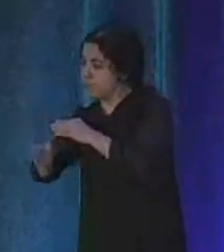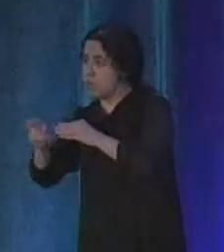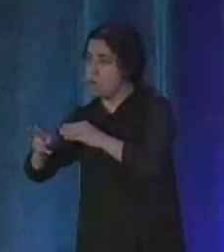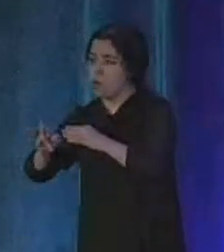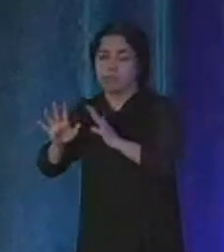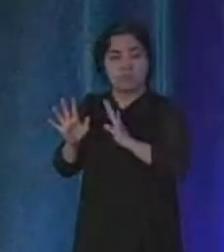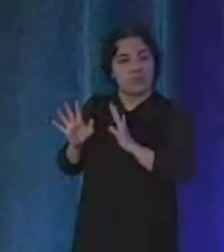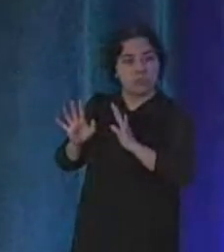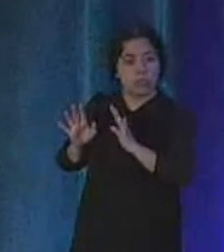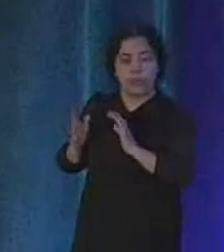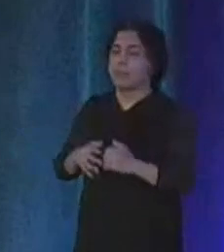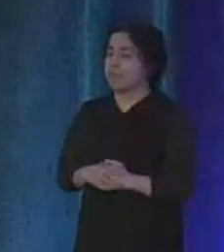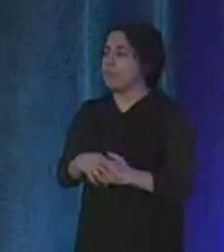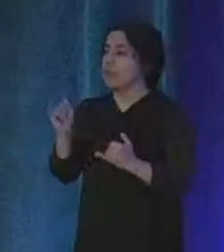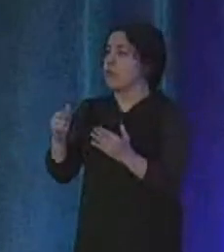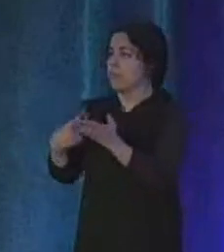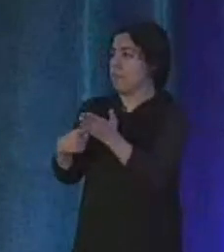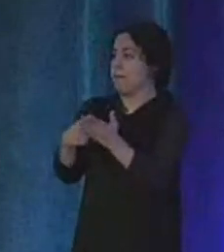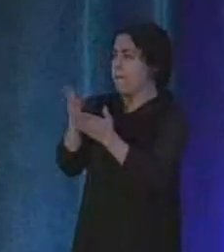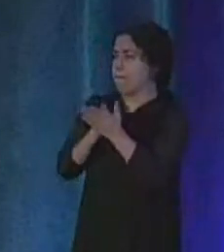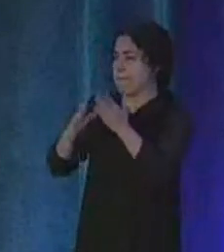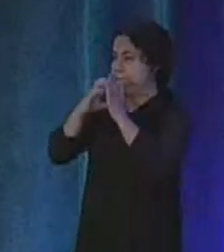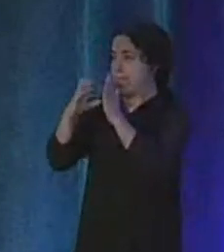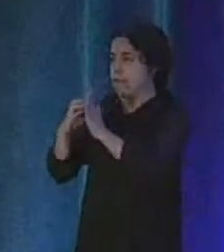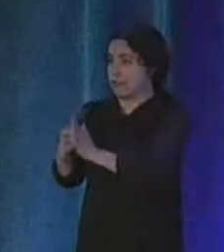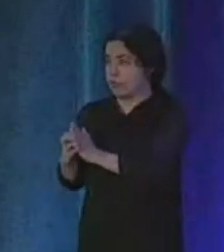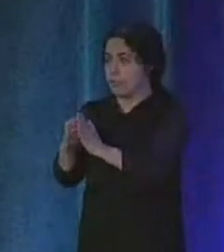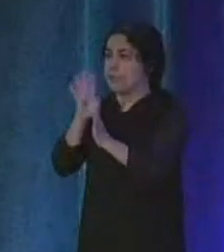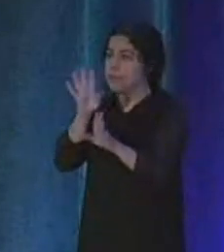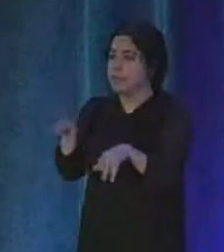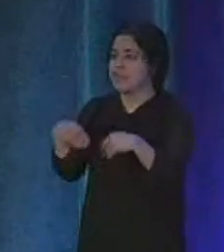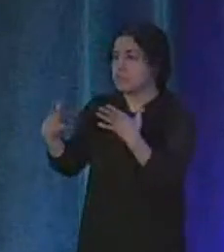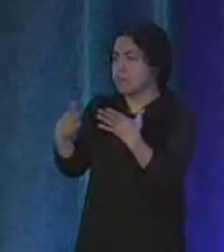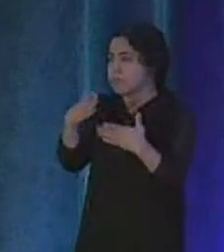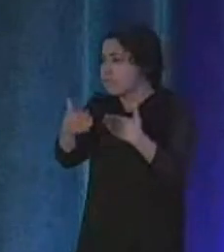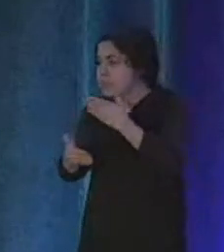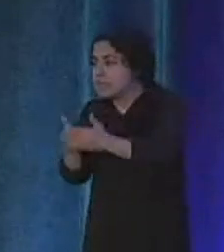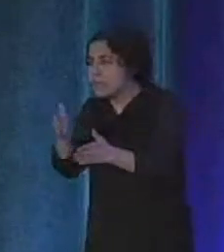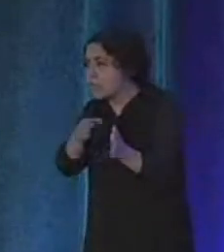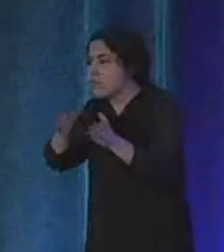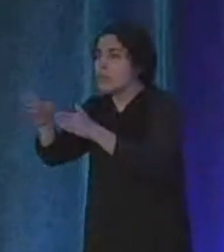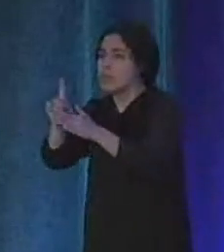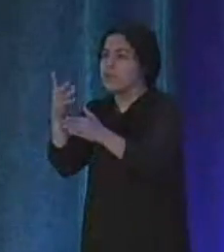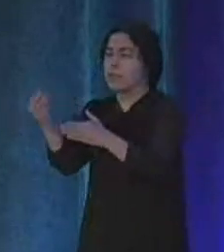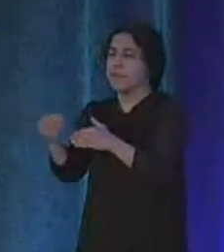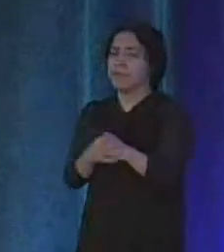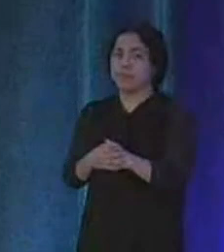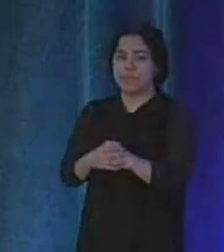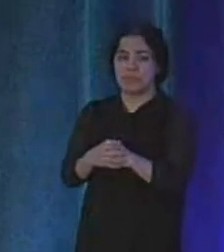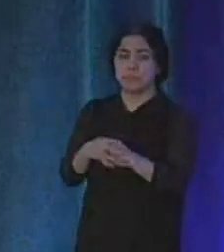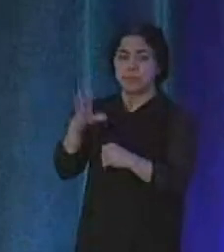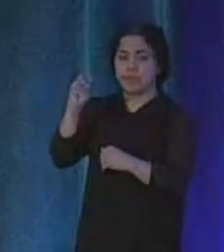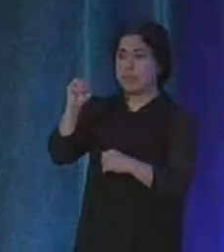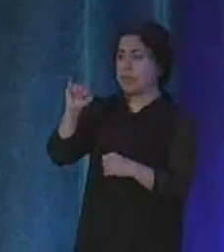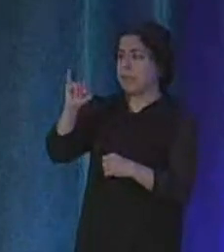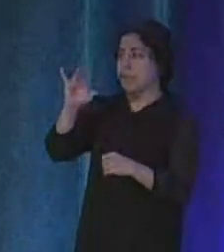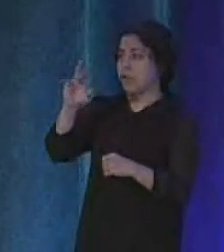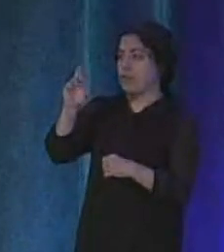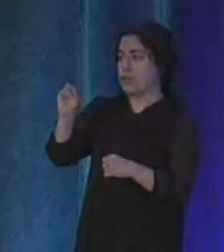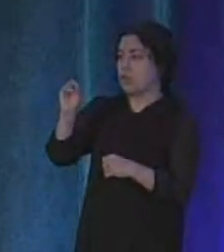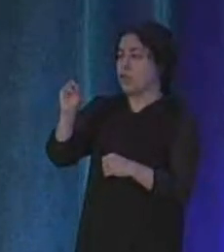of the modules here of this framework, just to give you a little roadmap of where we're going. Micro routines, that's going to be the first thing we